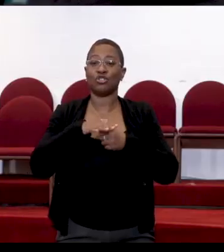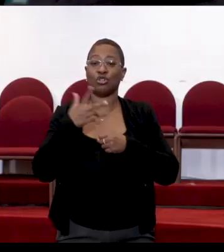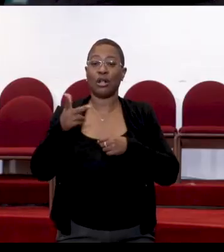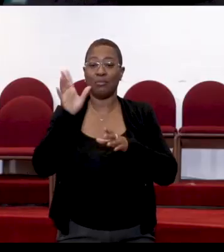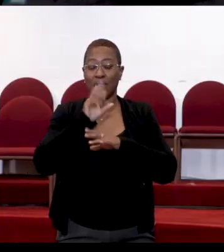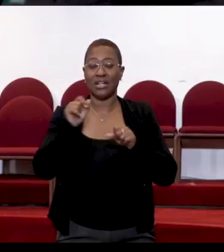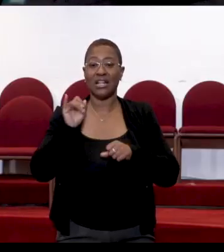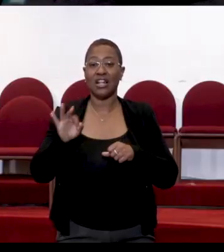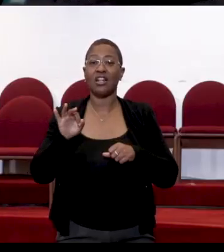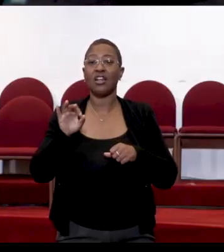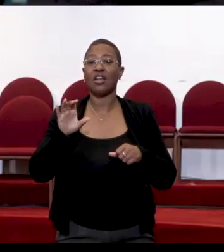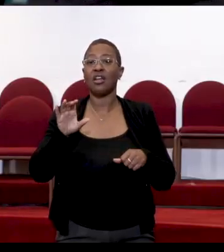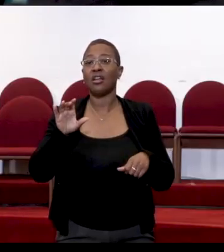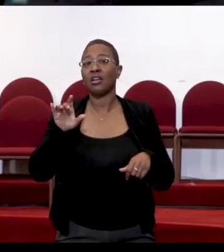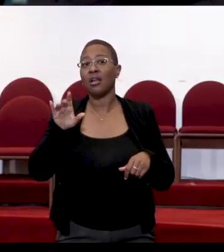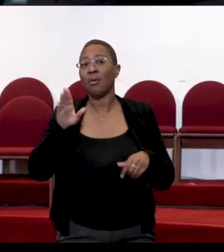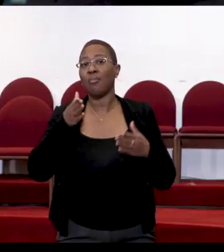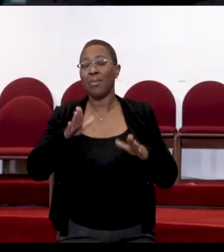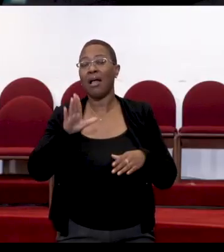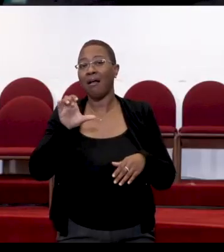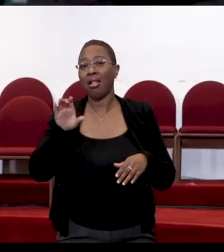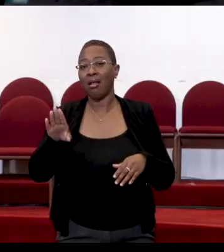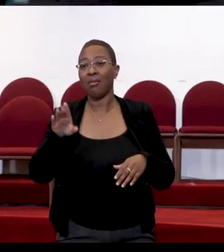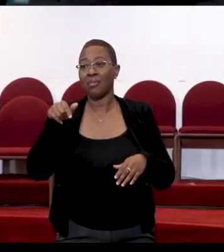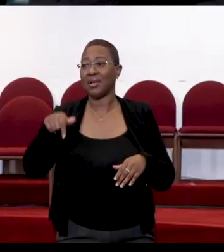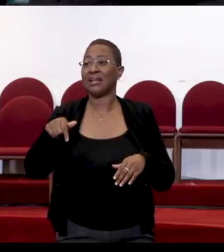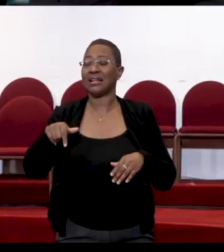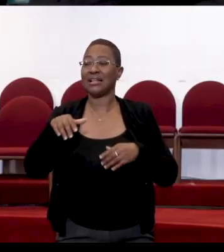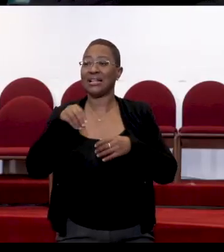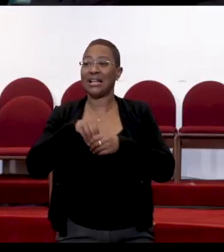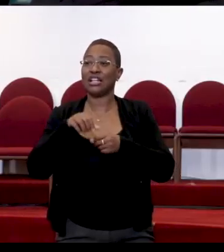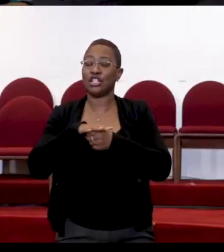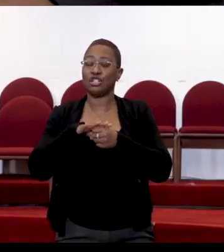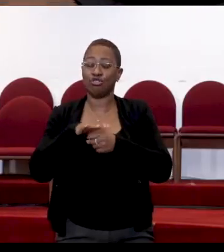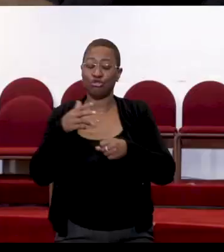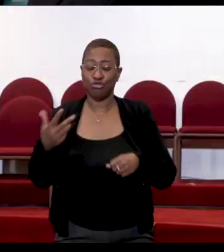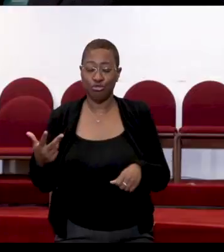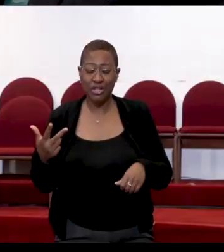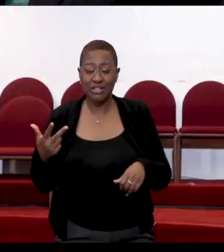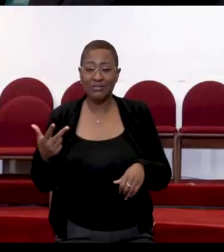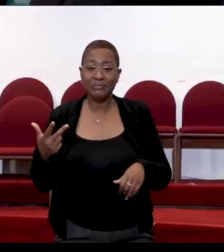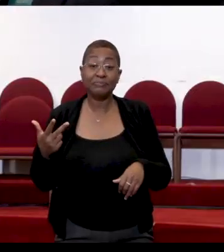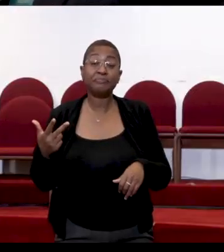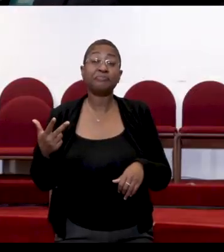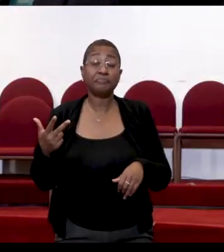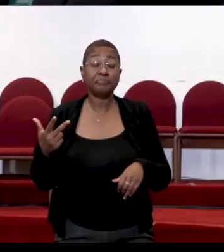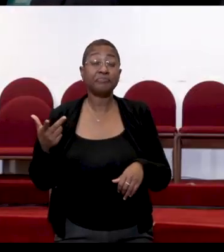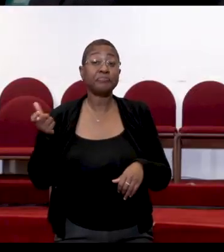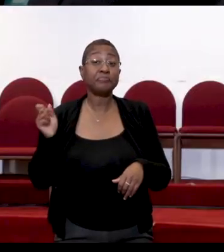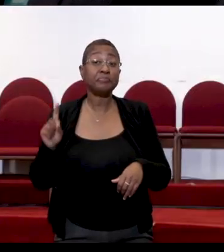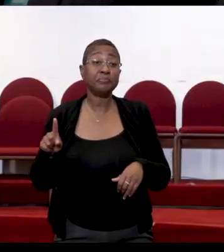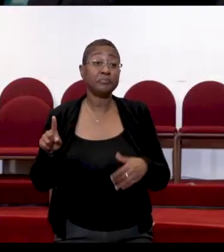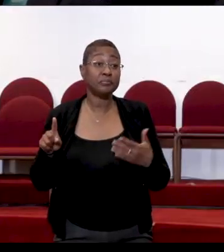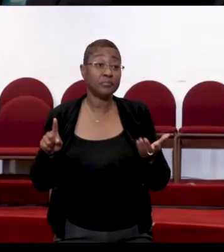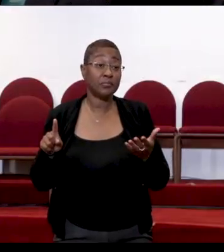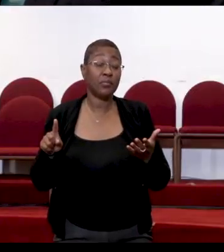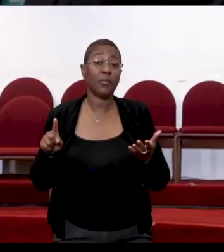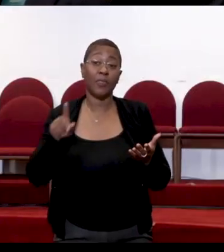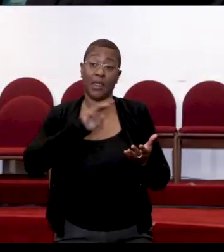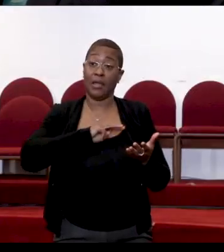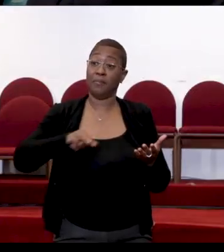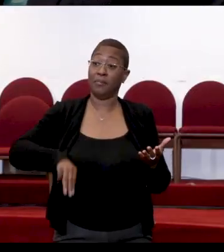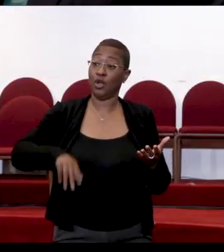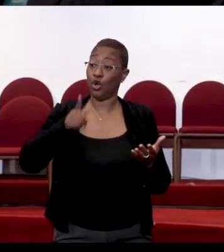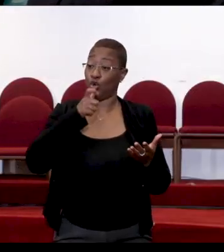of the Gardenia Community Block Club right here in District 3. What I want to ask you as a mayor going